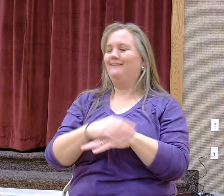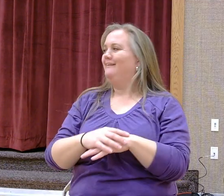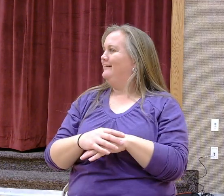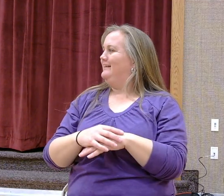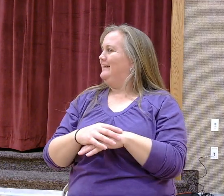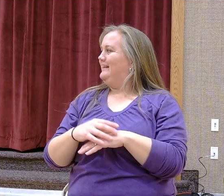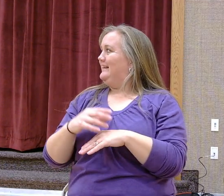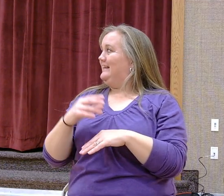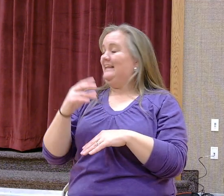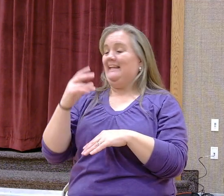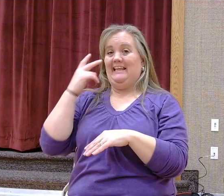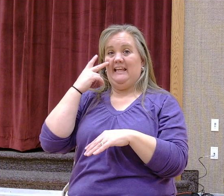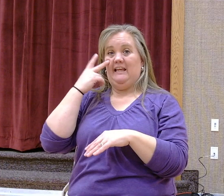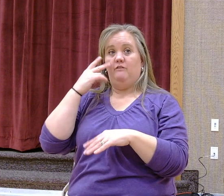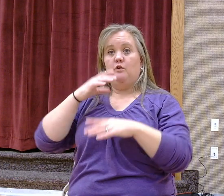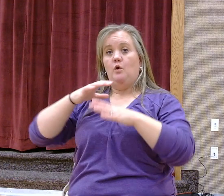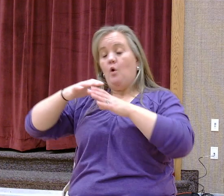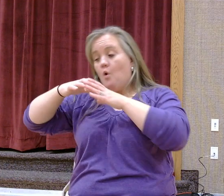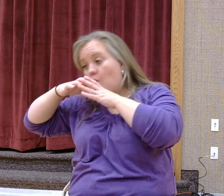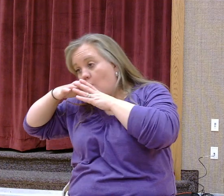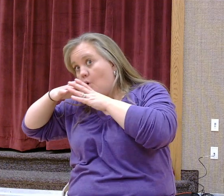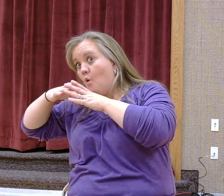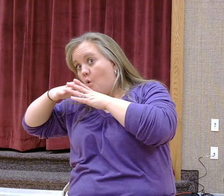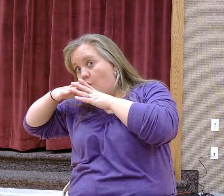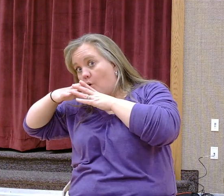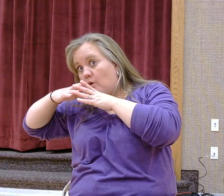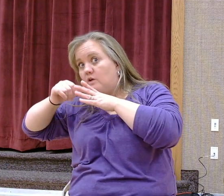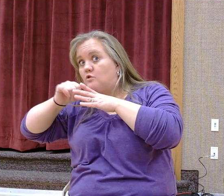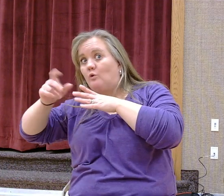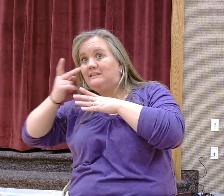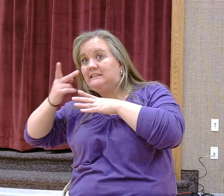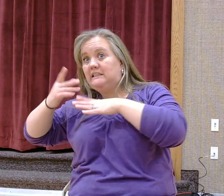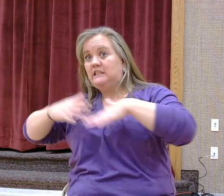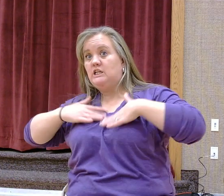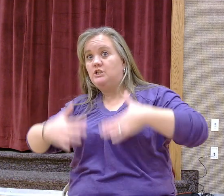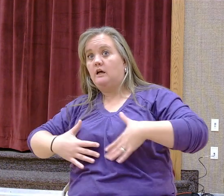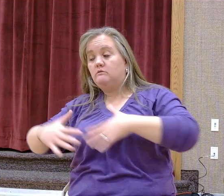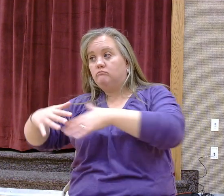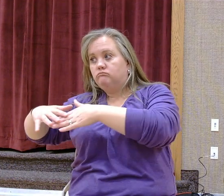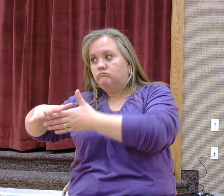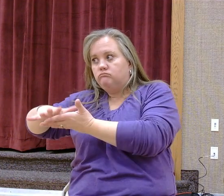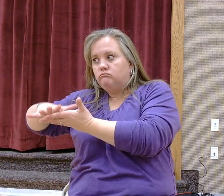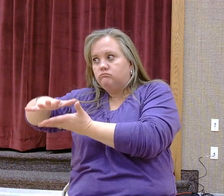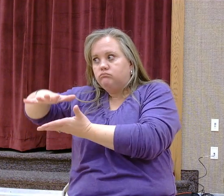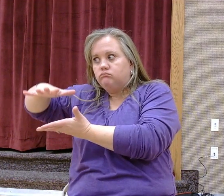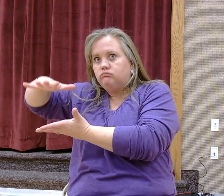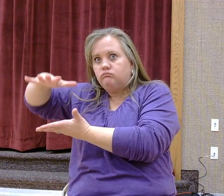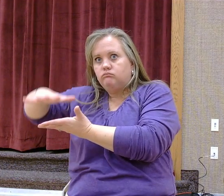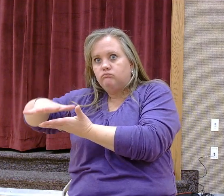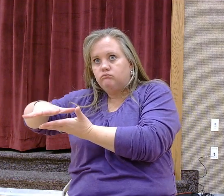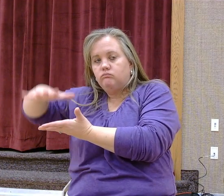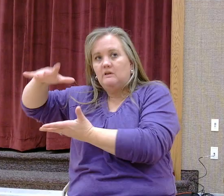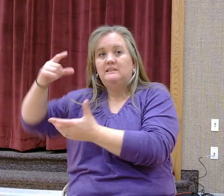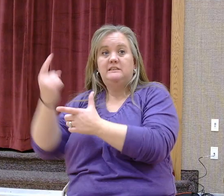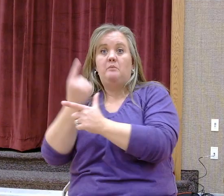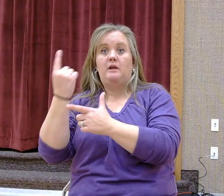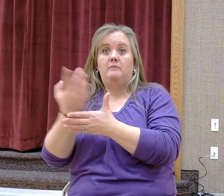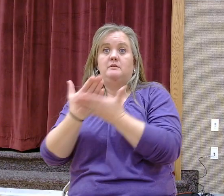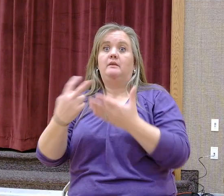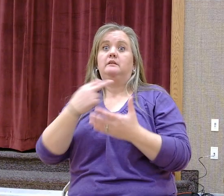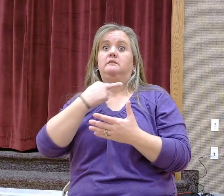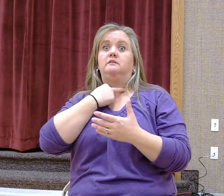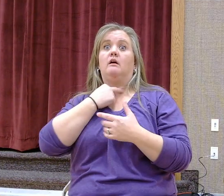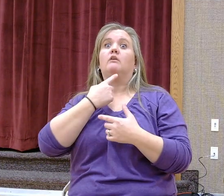if you do that and you do not see chest rise, re-tilt the head and try again. There could be an obstruction in the throat. That happens.